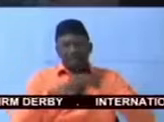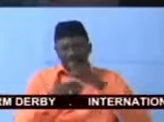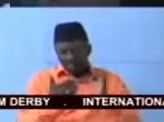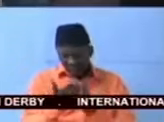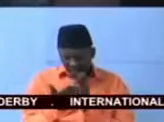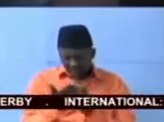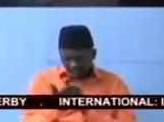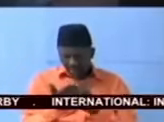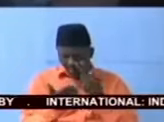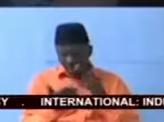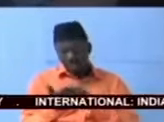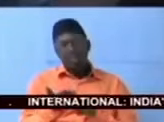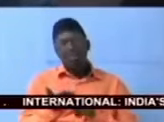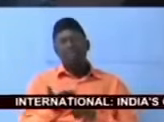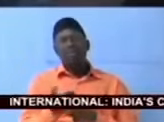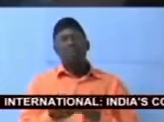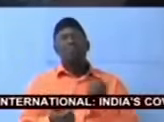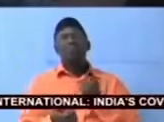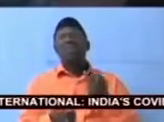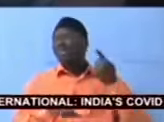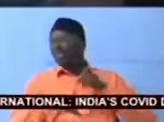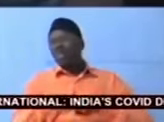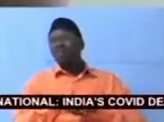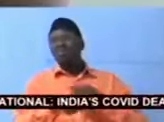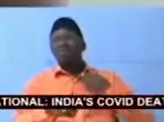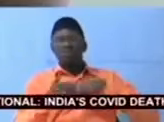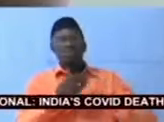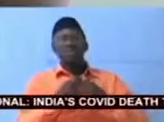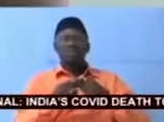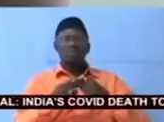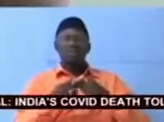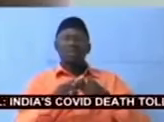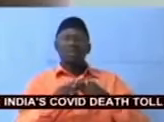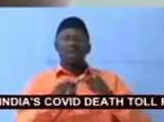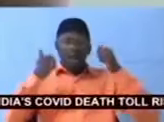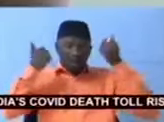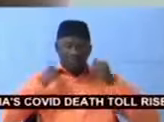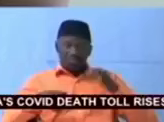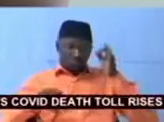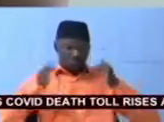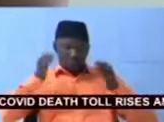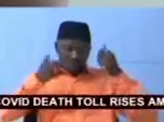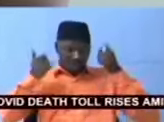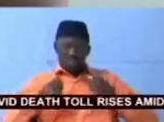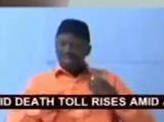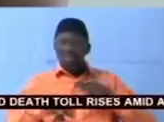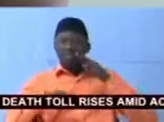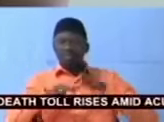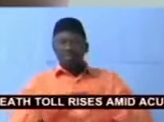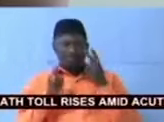like I said, I was in court and the case were ongoing. Continue to